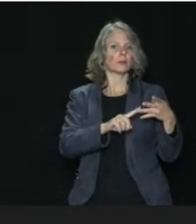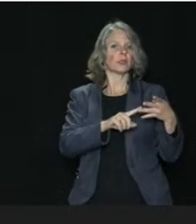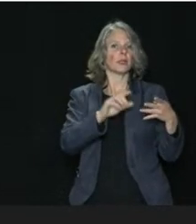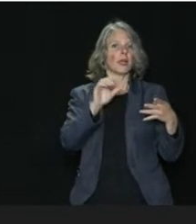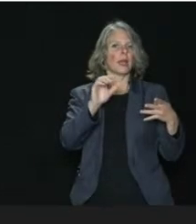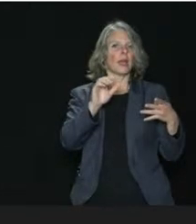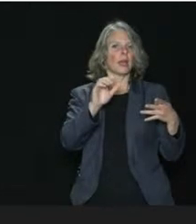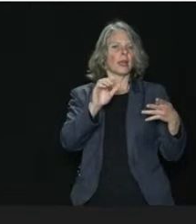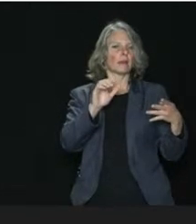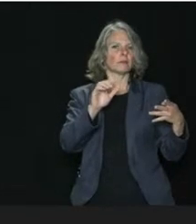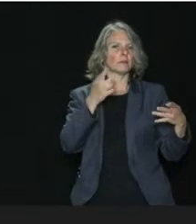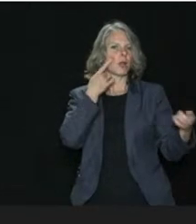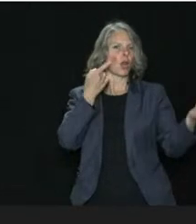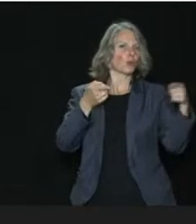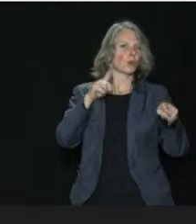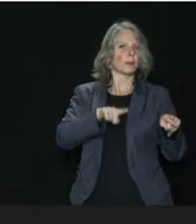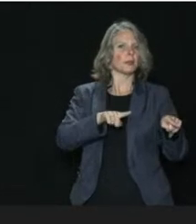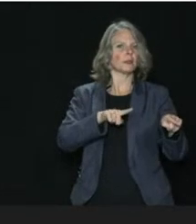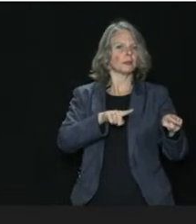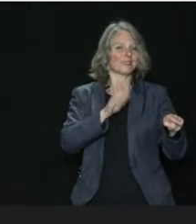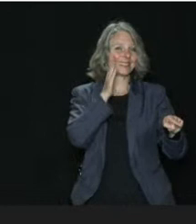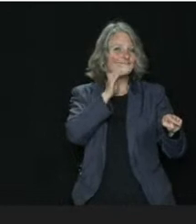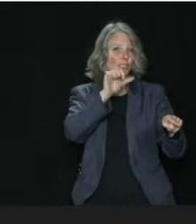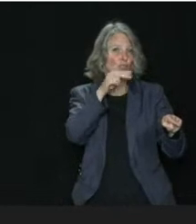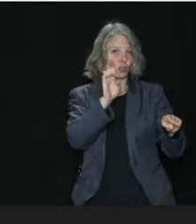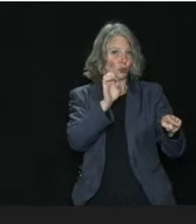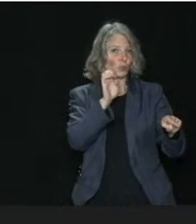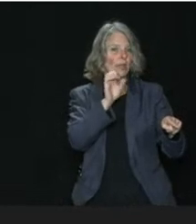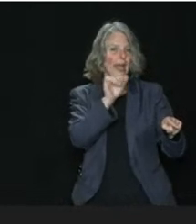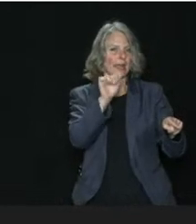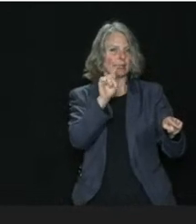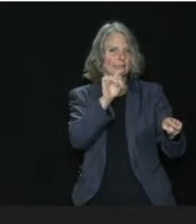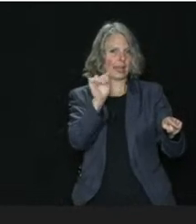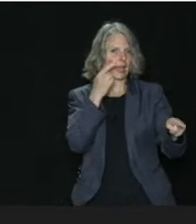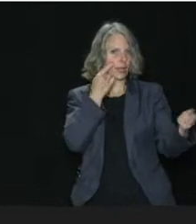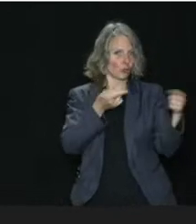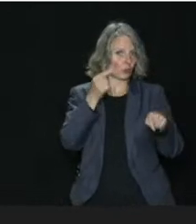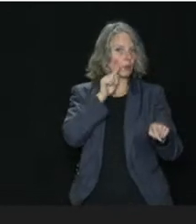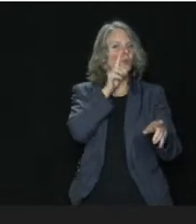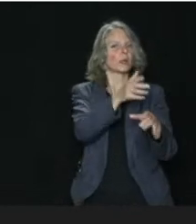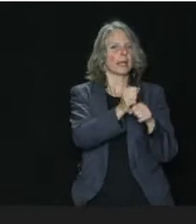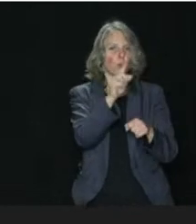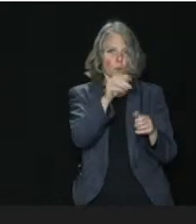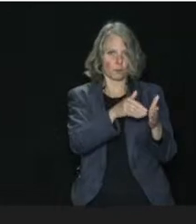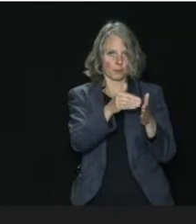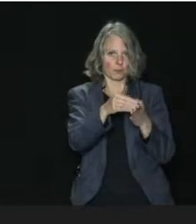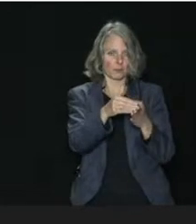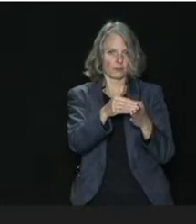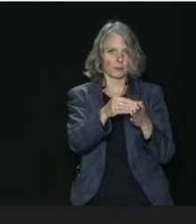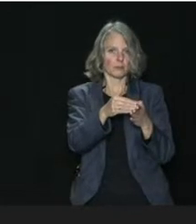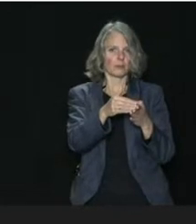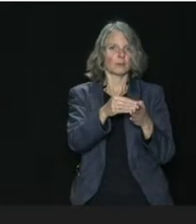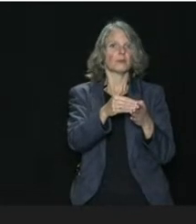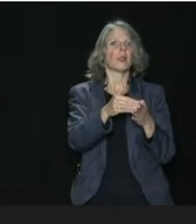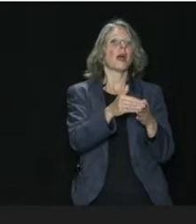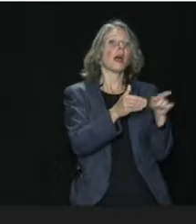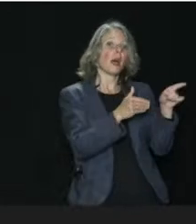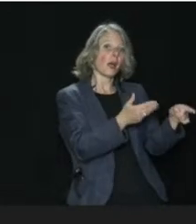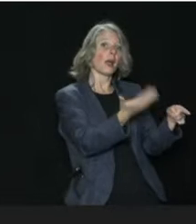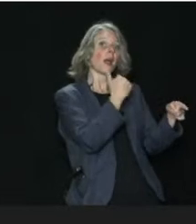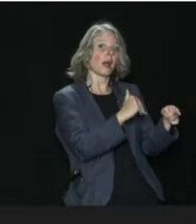APA in the month of June. And we are continuing to be in discussions with the United